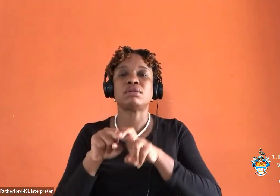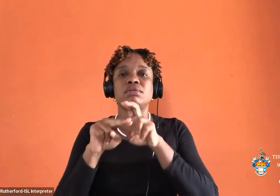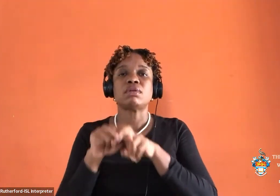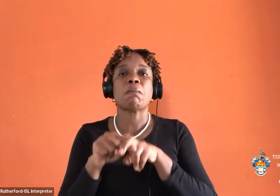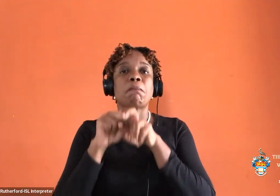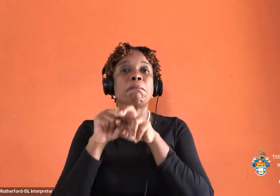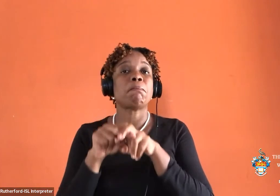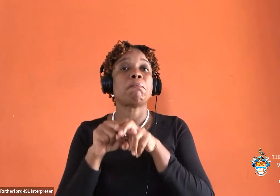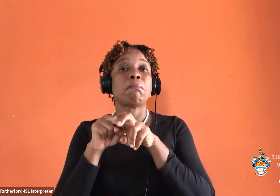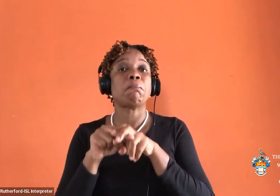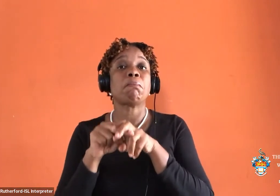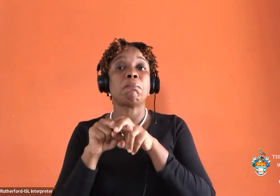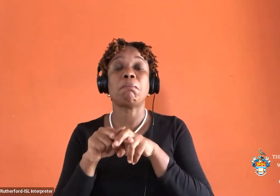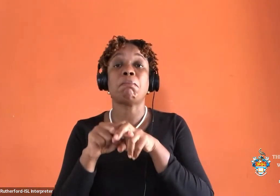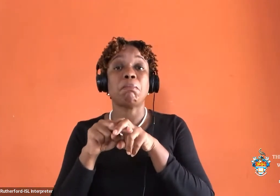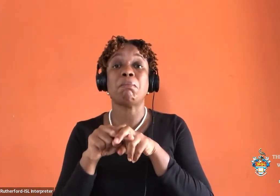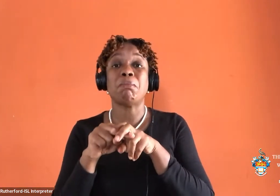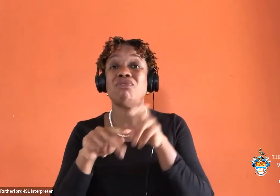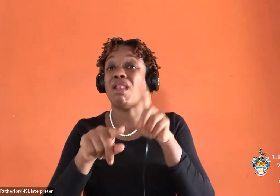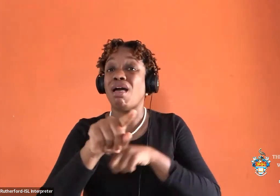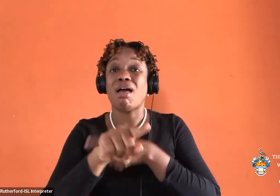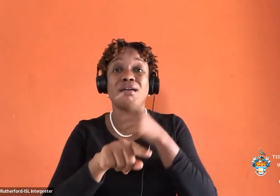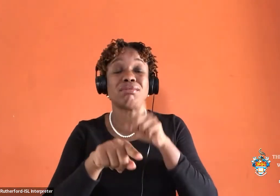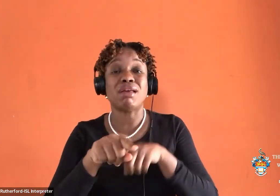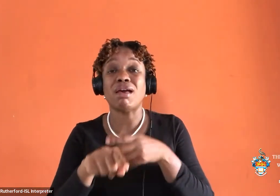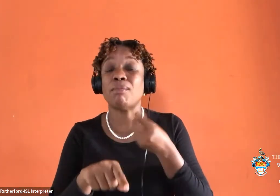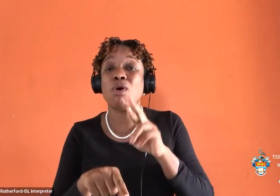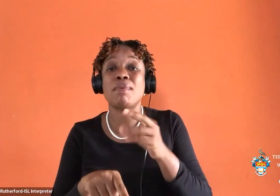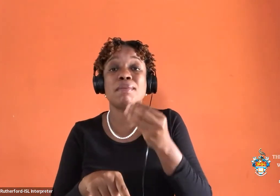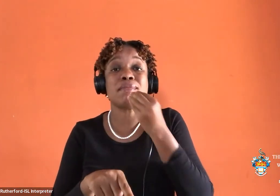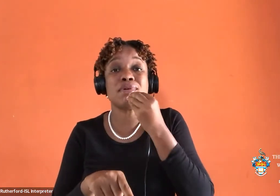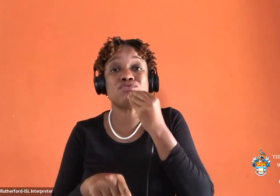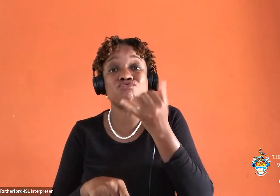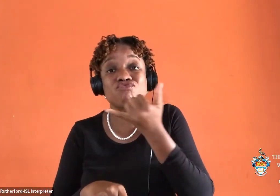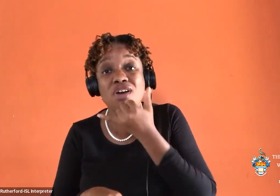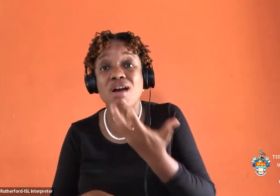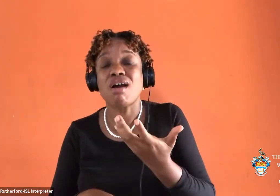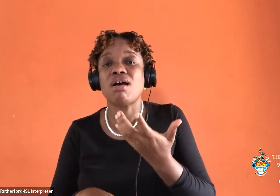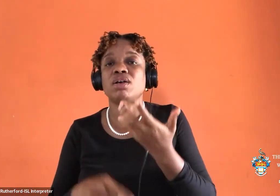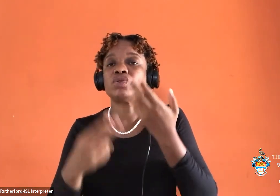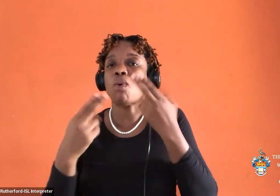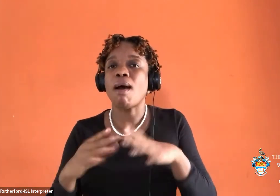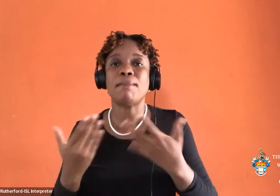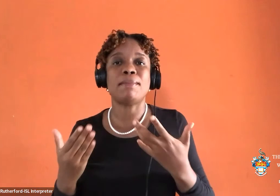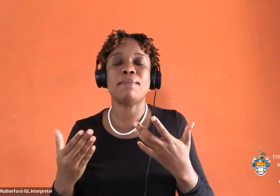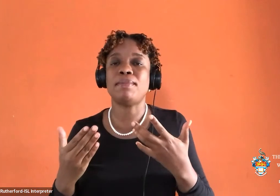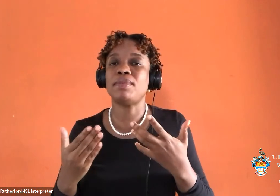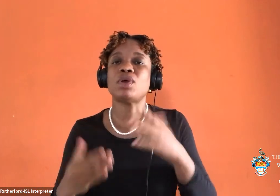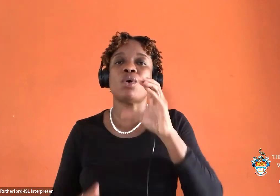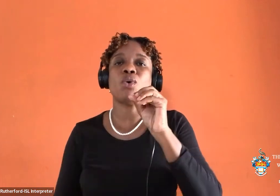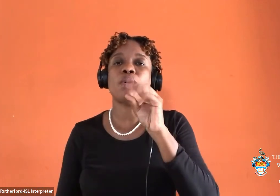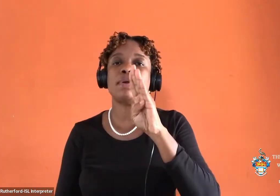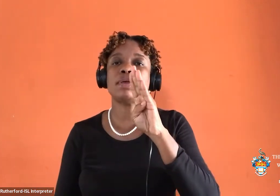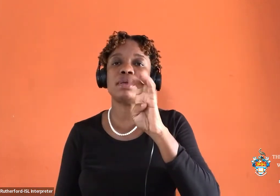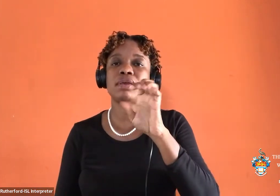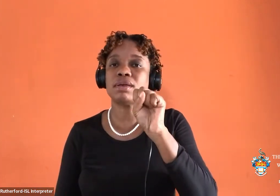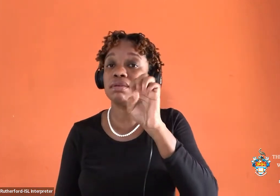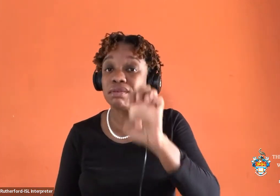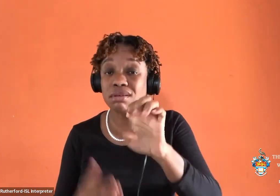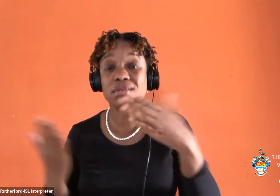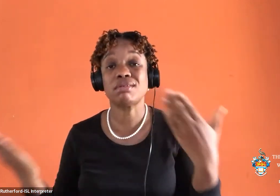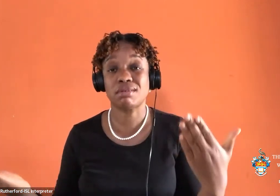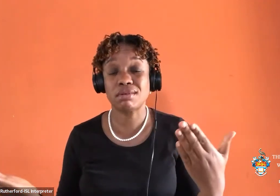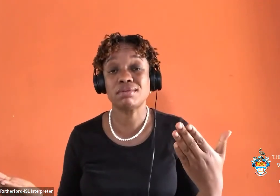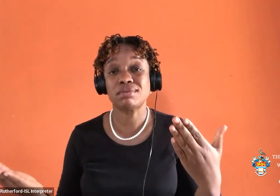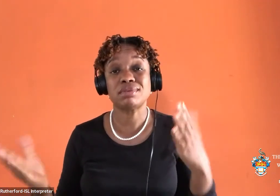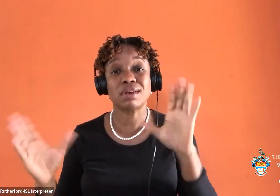sedentary lifestyle, sitting for long hours, eating the wrong things, and so this person becomes obese, then it also increases the